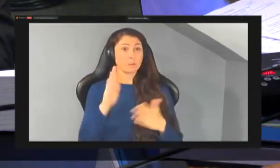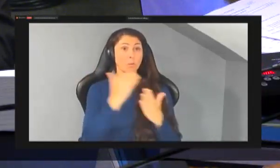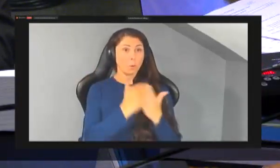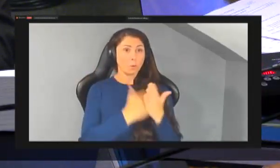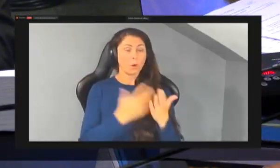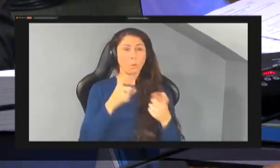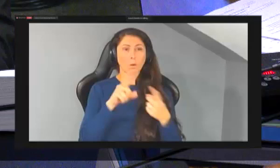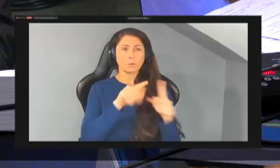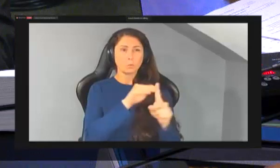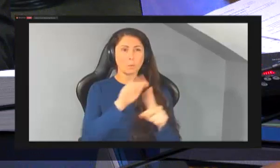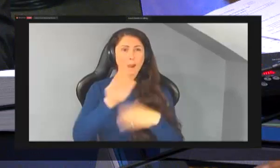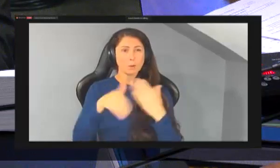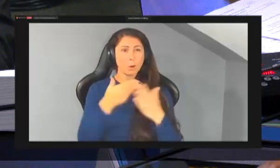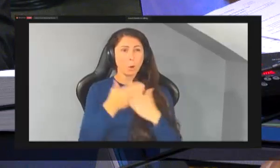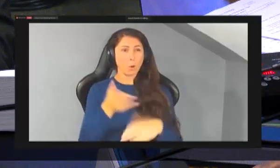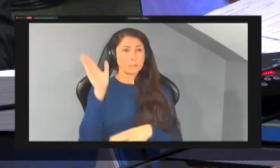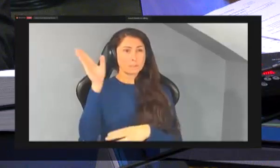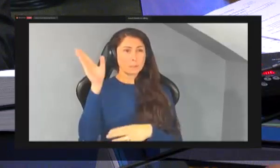all speakers that